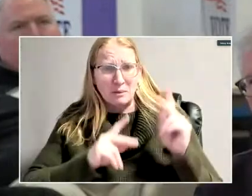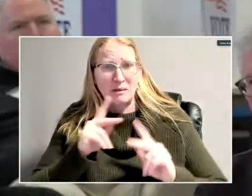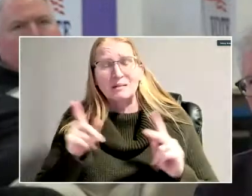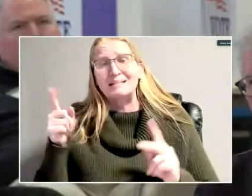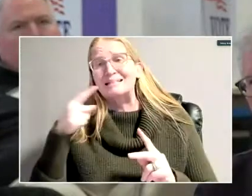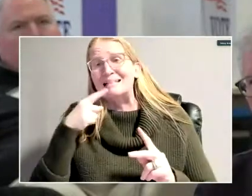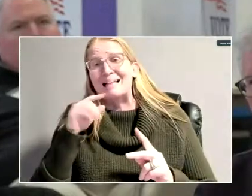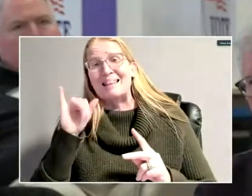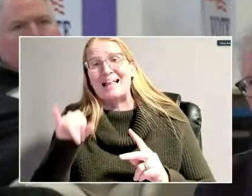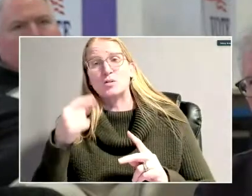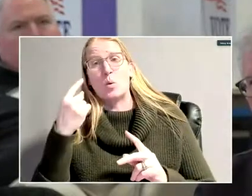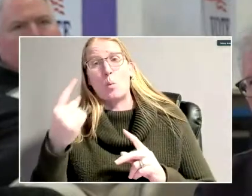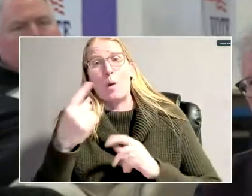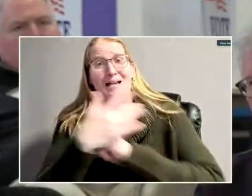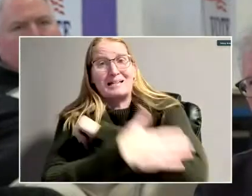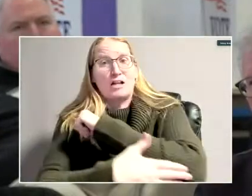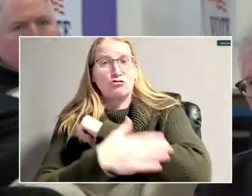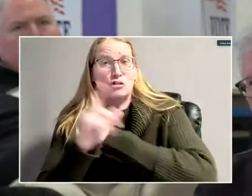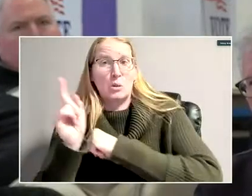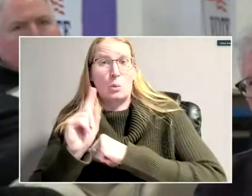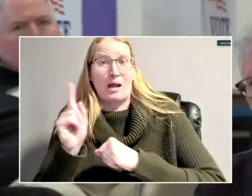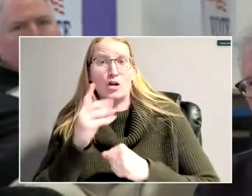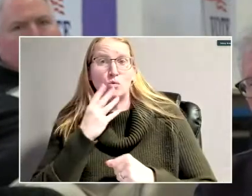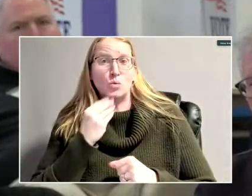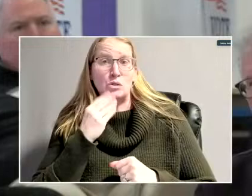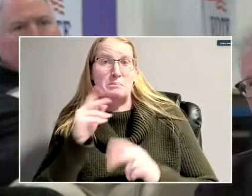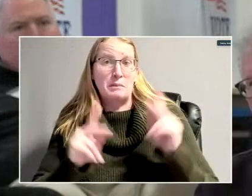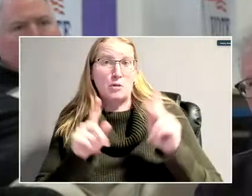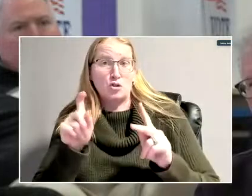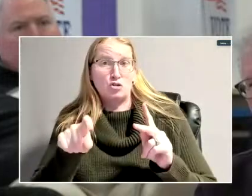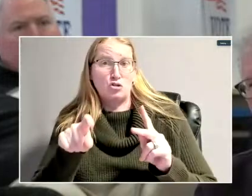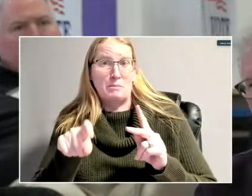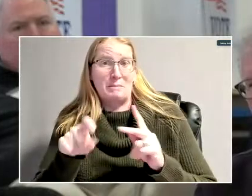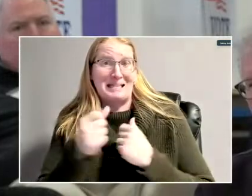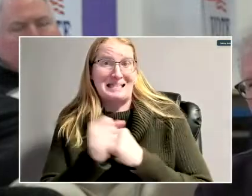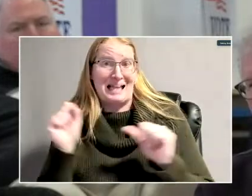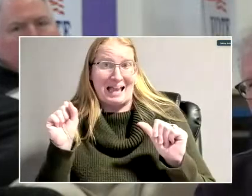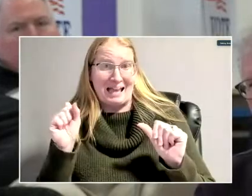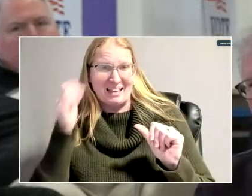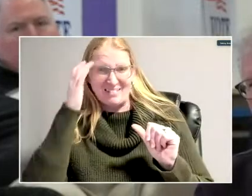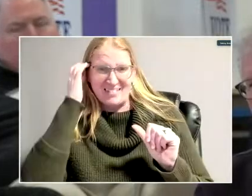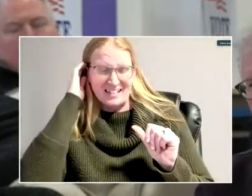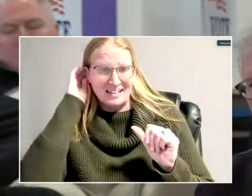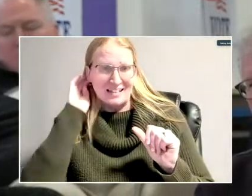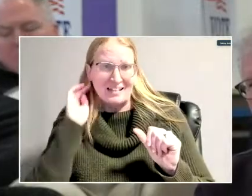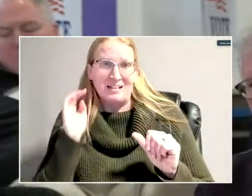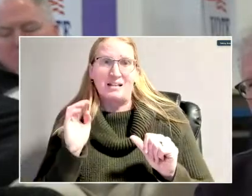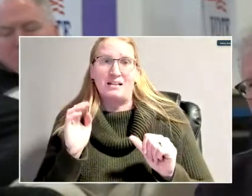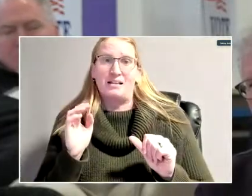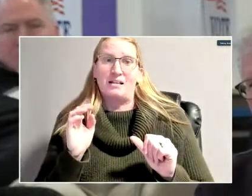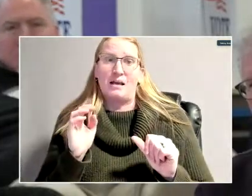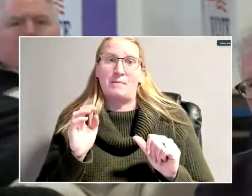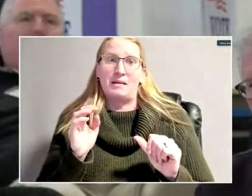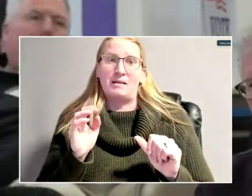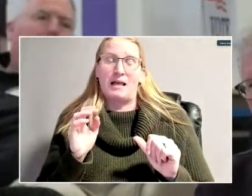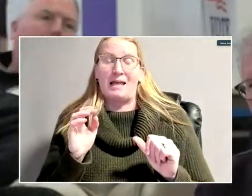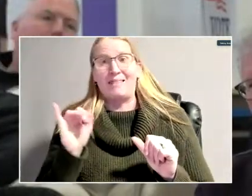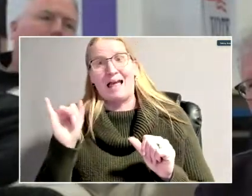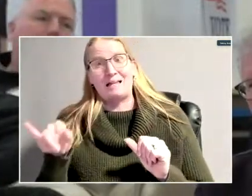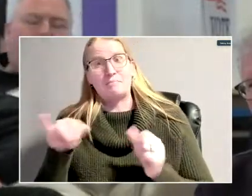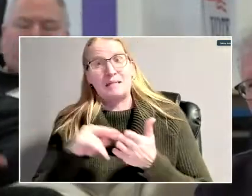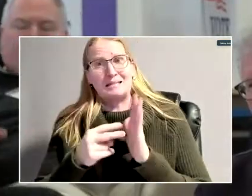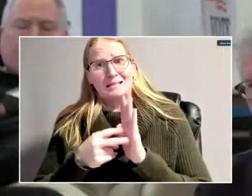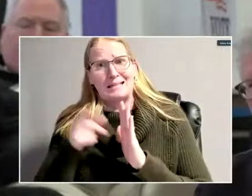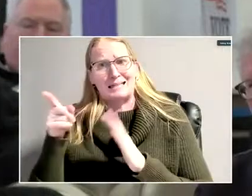safe um I that's both speaking on behalf of all Jews and saying that there is